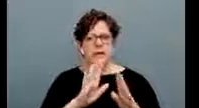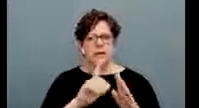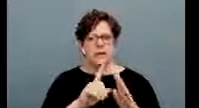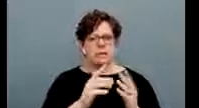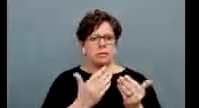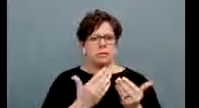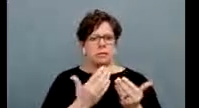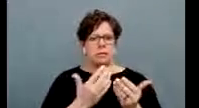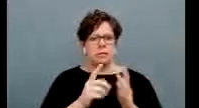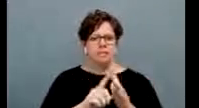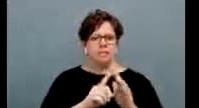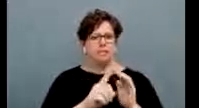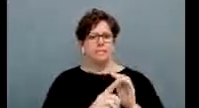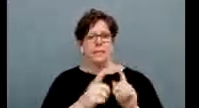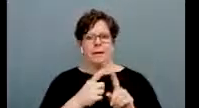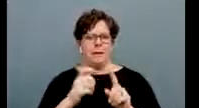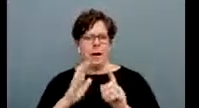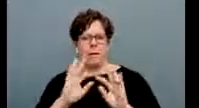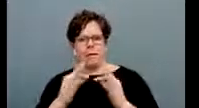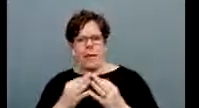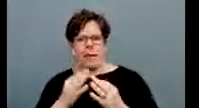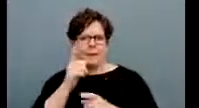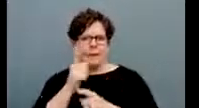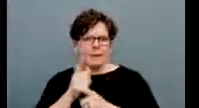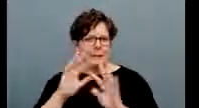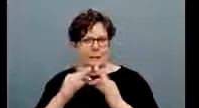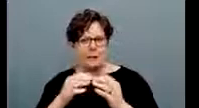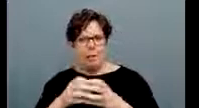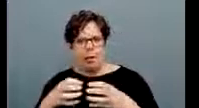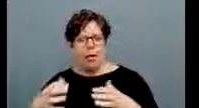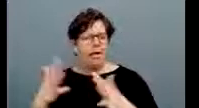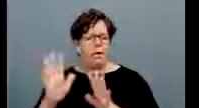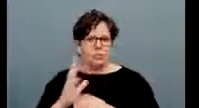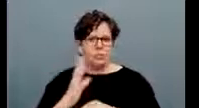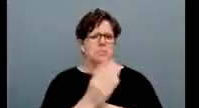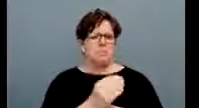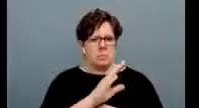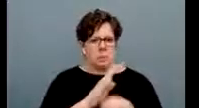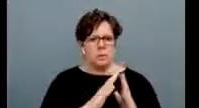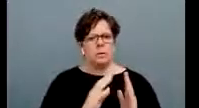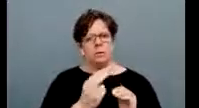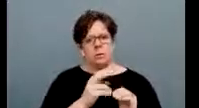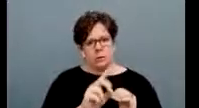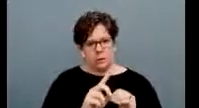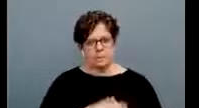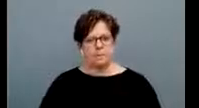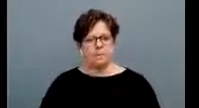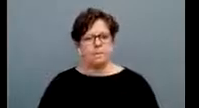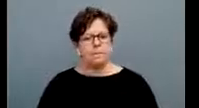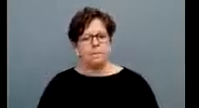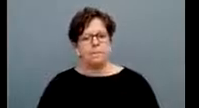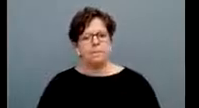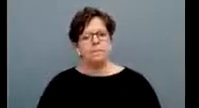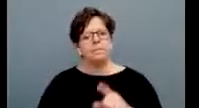the ever-expanding family that was living inside the main home. This is the